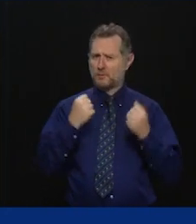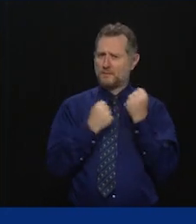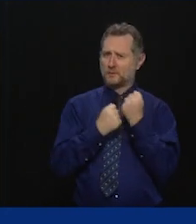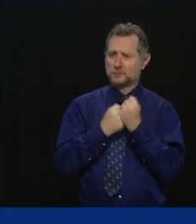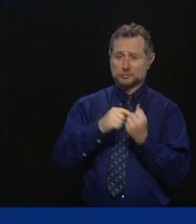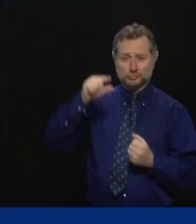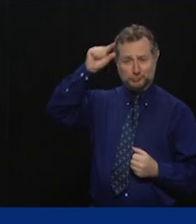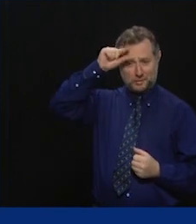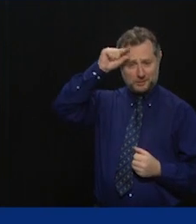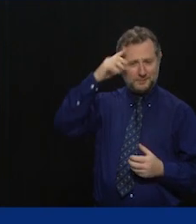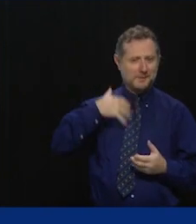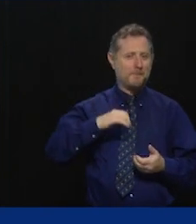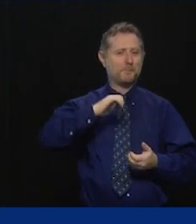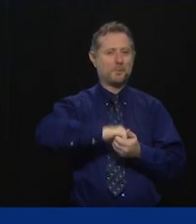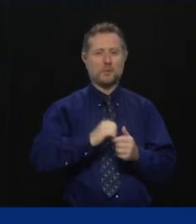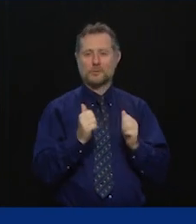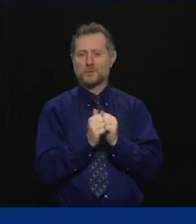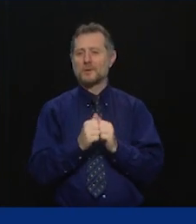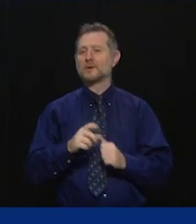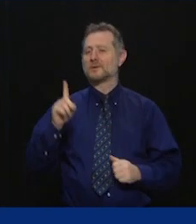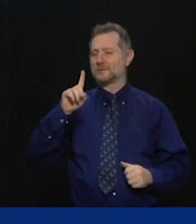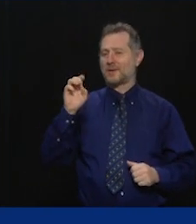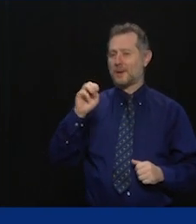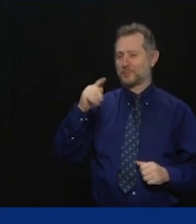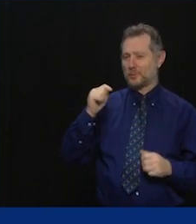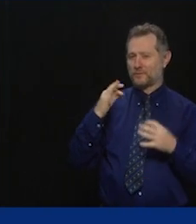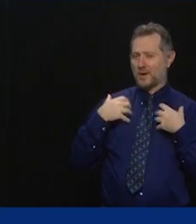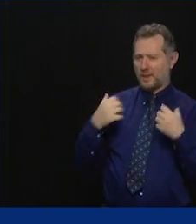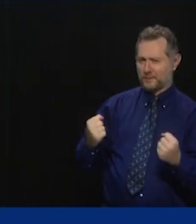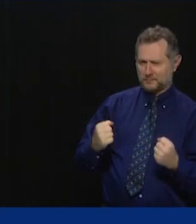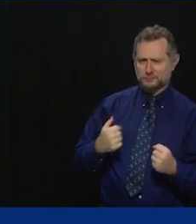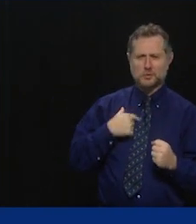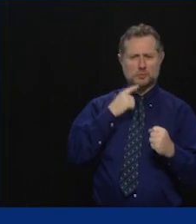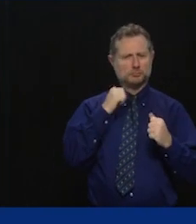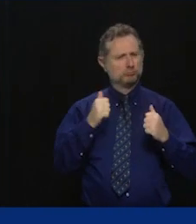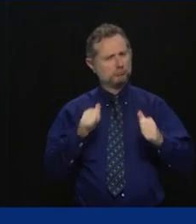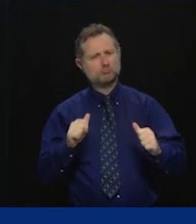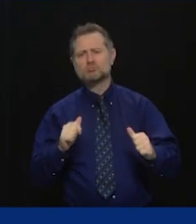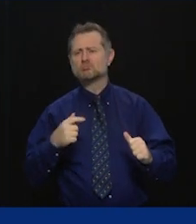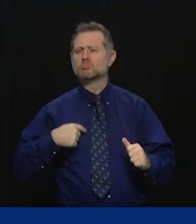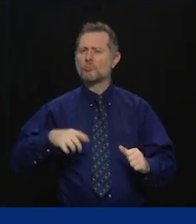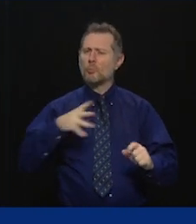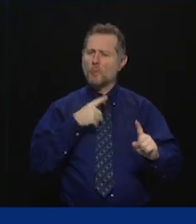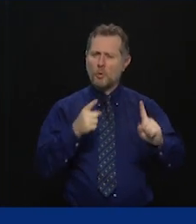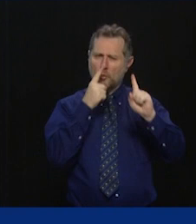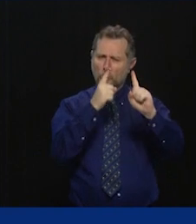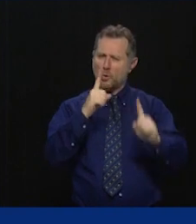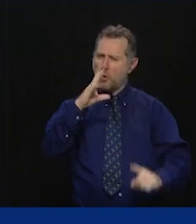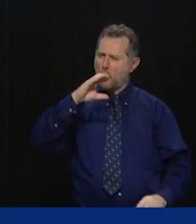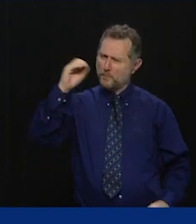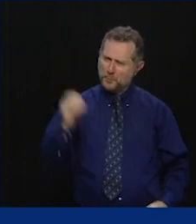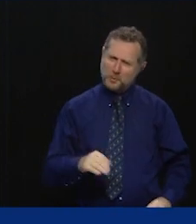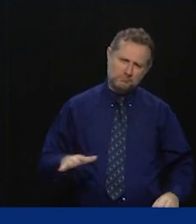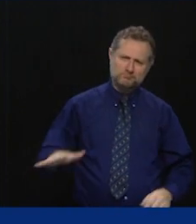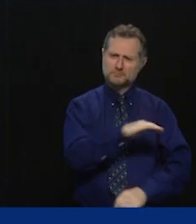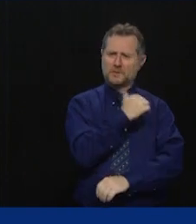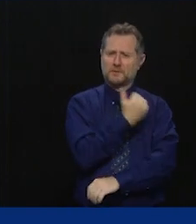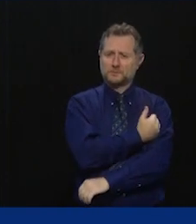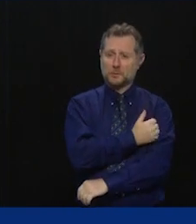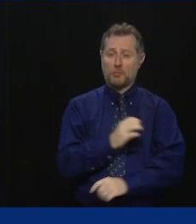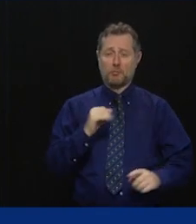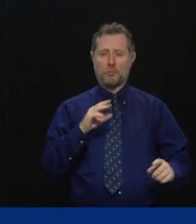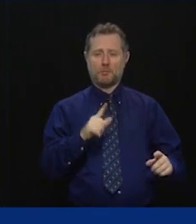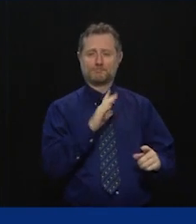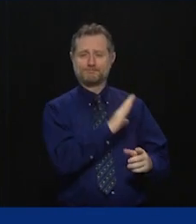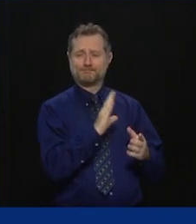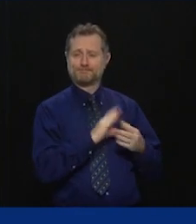with the Department of Health to try to get 100% vaccinations. Carl mentioned offense, and it's great to hear a